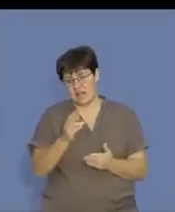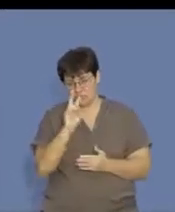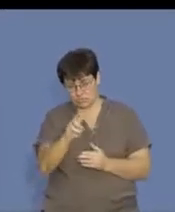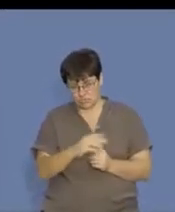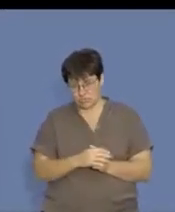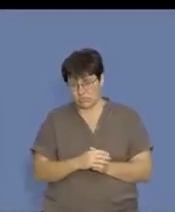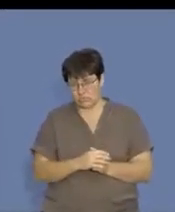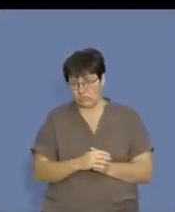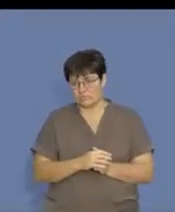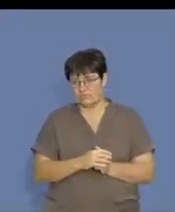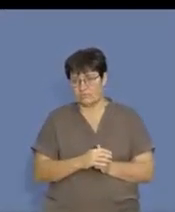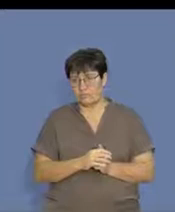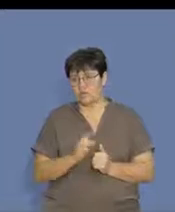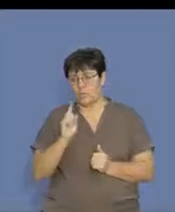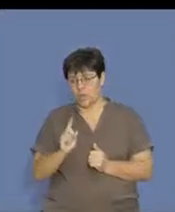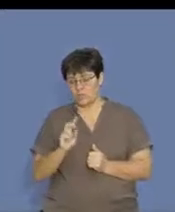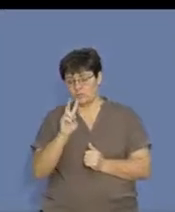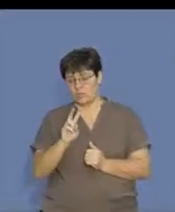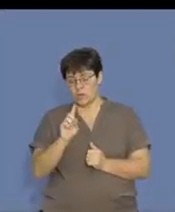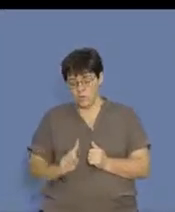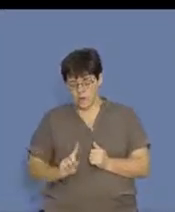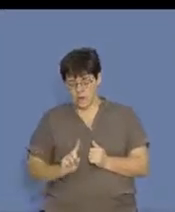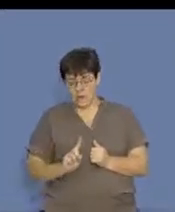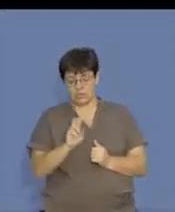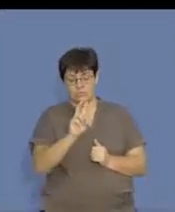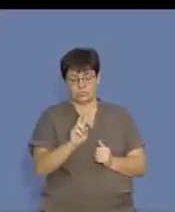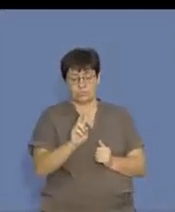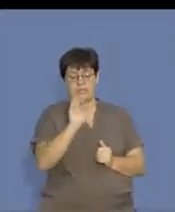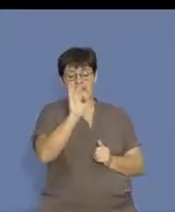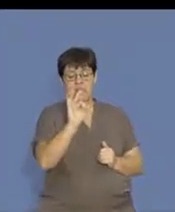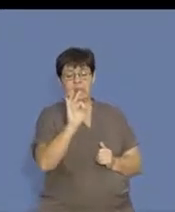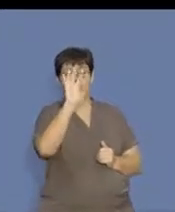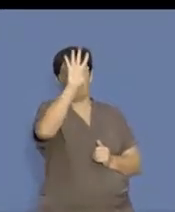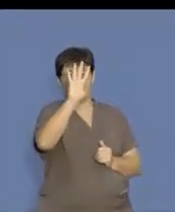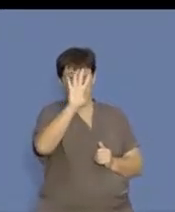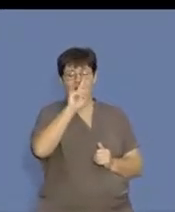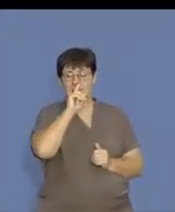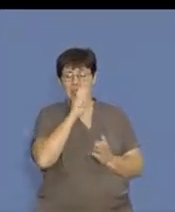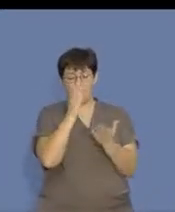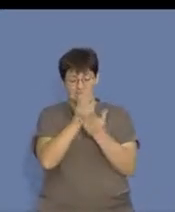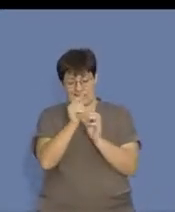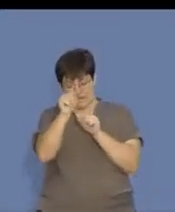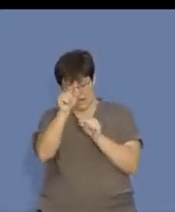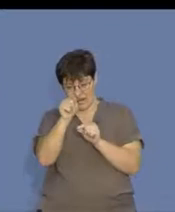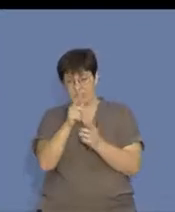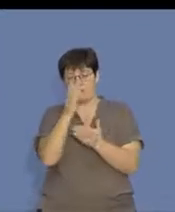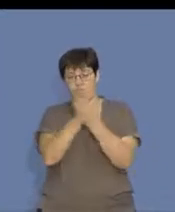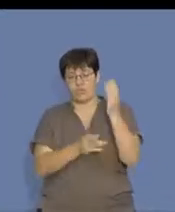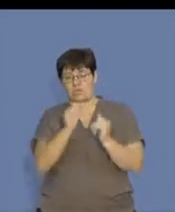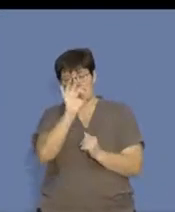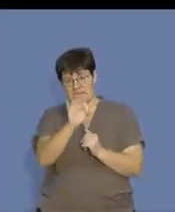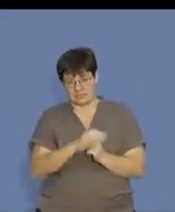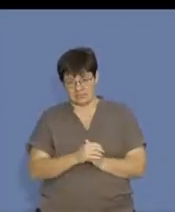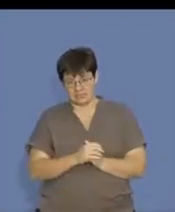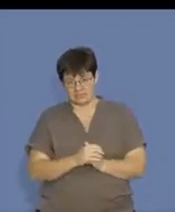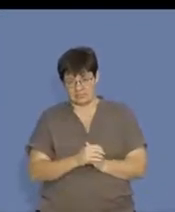of 2, right? So this is 1, 2, and then 3, 4 like that. So you can see it is actually crossing at